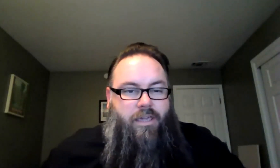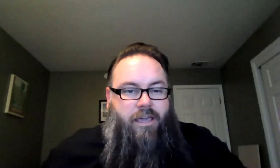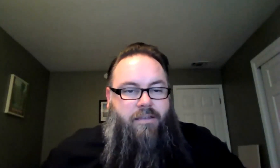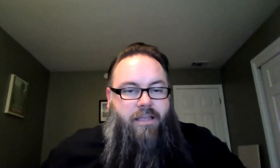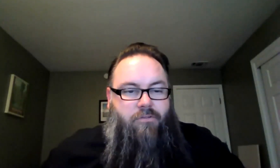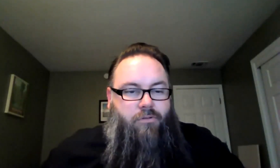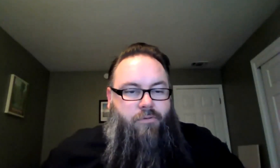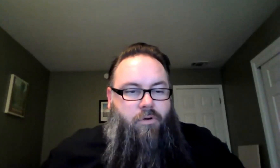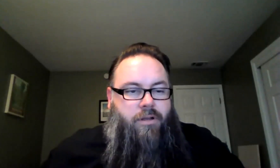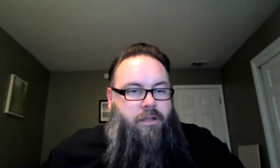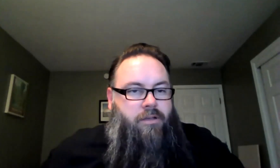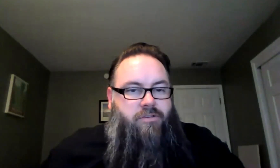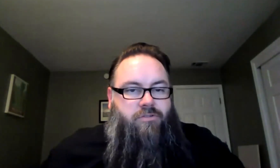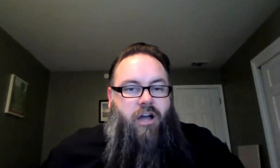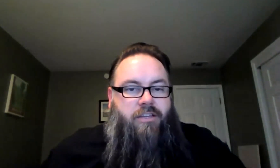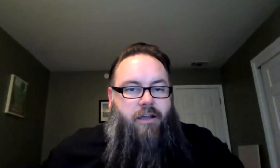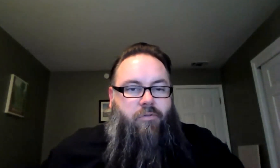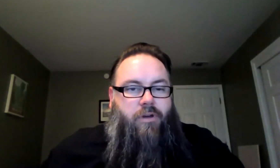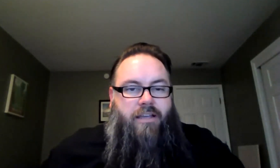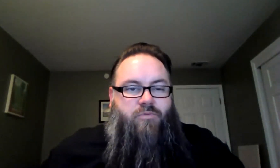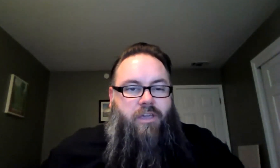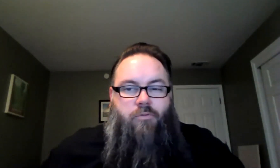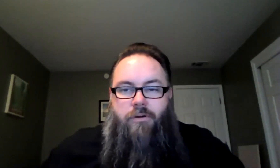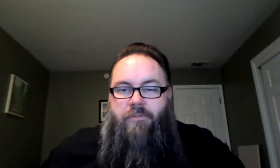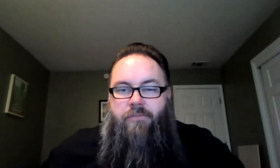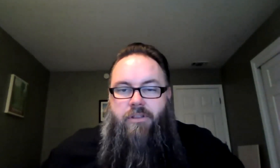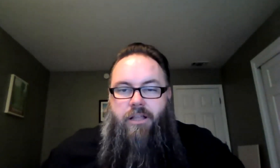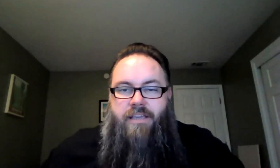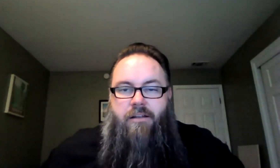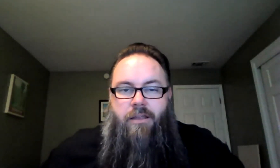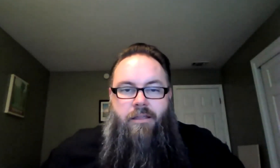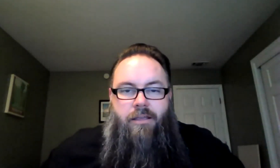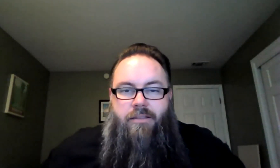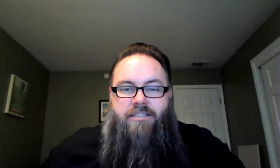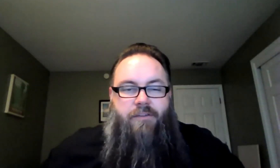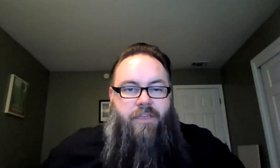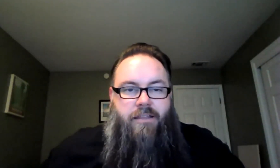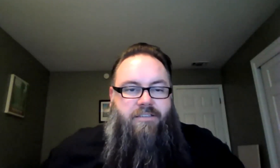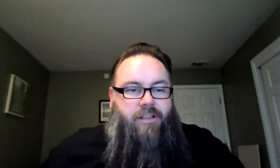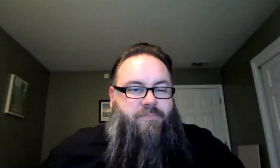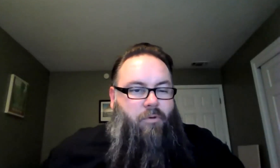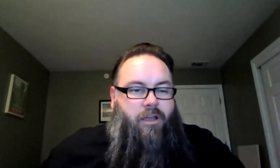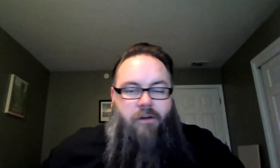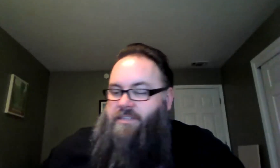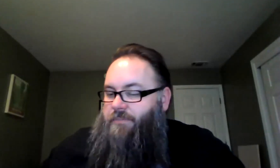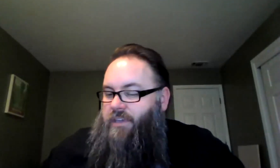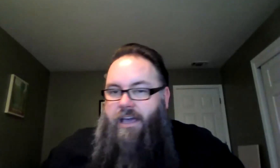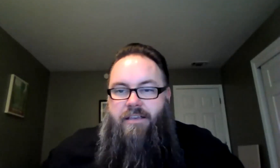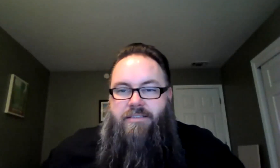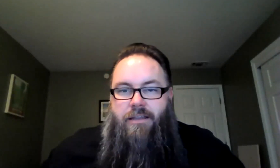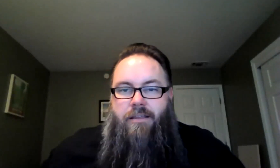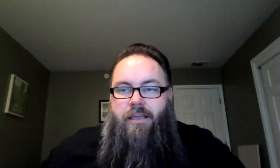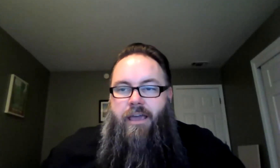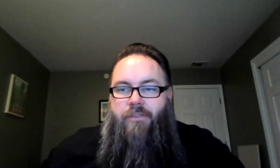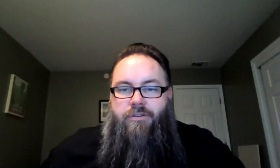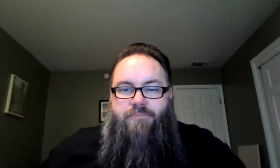fantastic weekend and look forward to talking to everyone next week. We'll maybe give a little update on the stuff that Isabella's been working on with